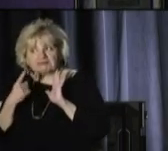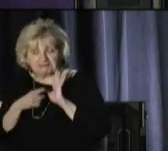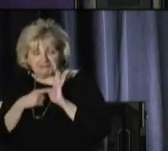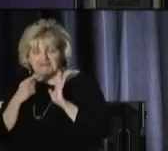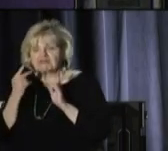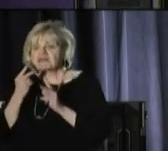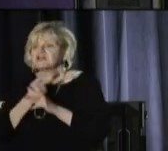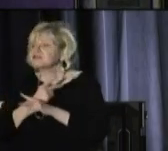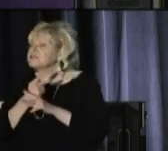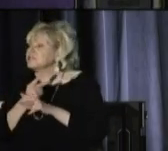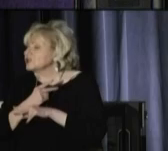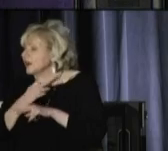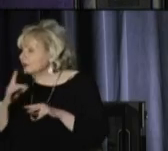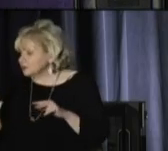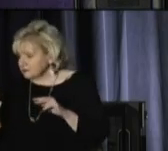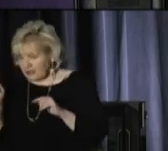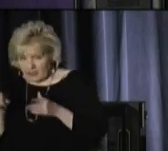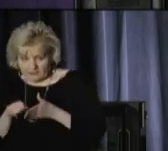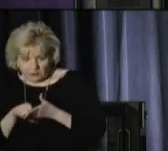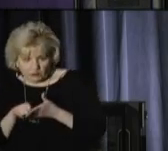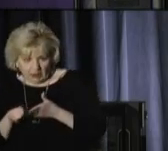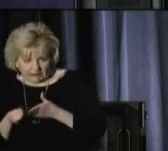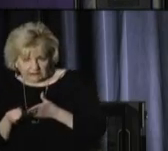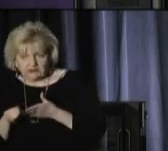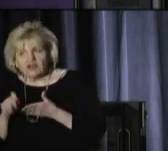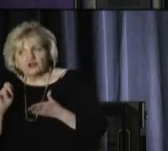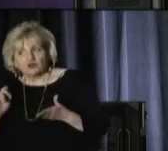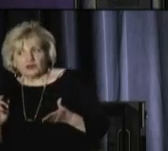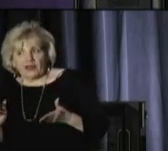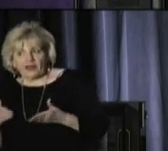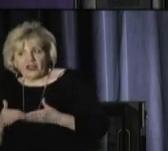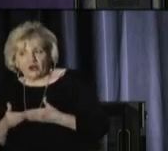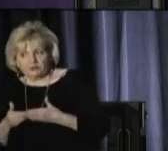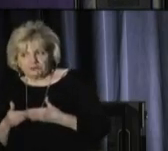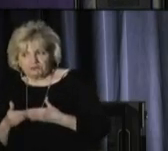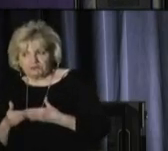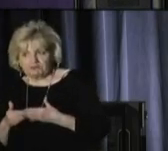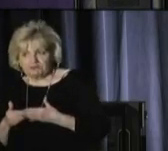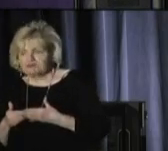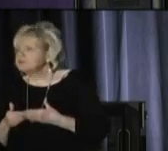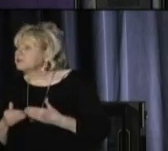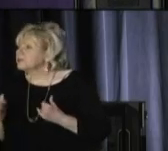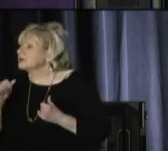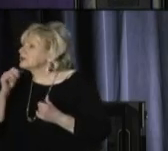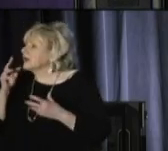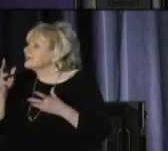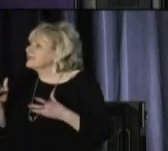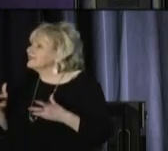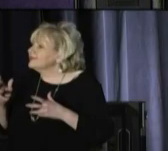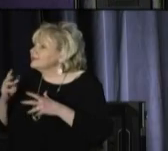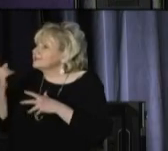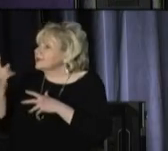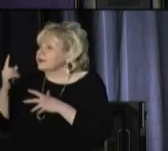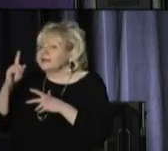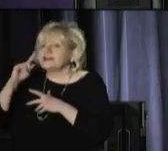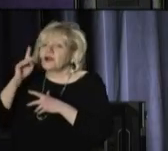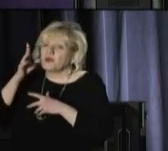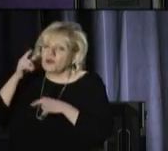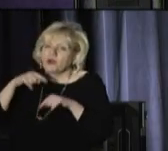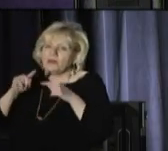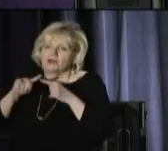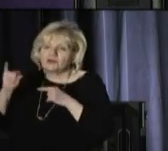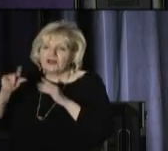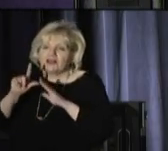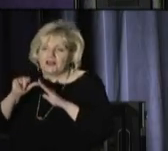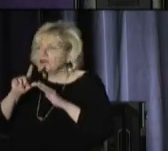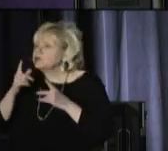figure out, but I have to write to get there. And I, you know, I'm not leaving anything and then thinking I'll come back to it later. I've been trying to,